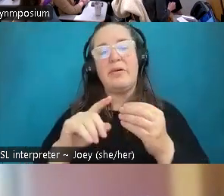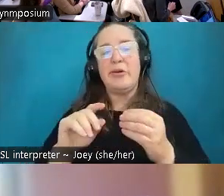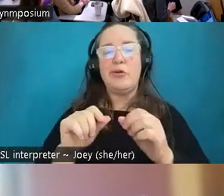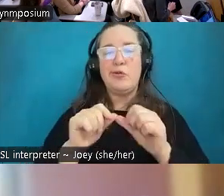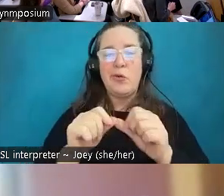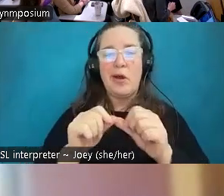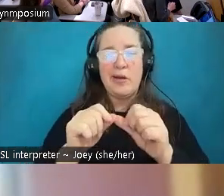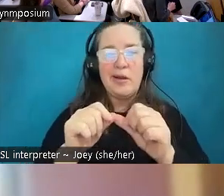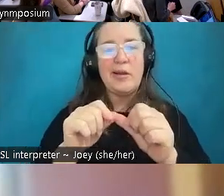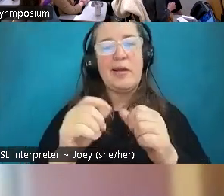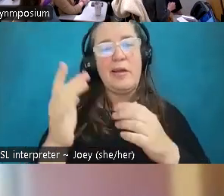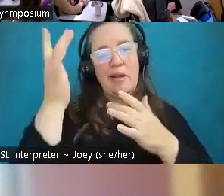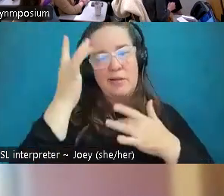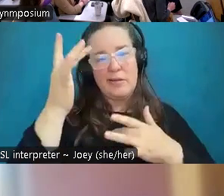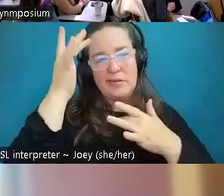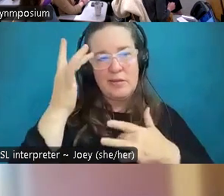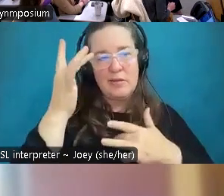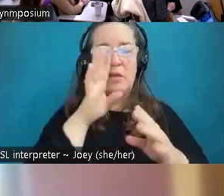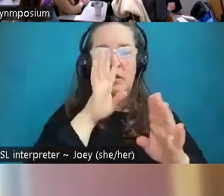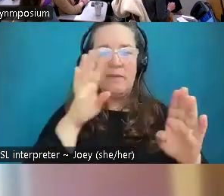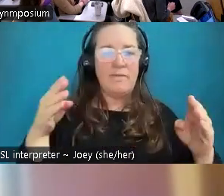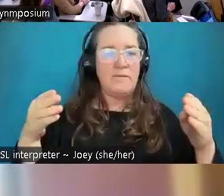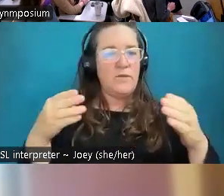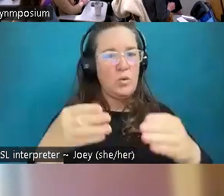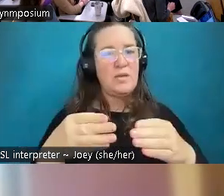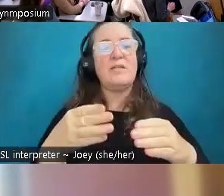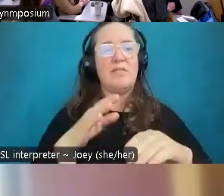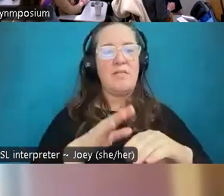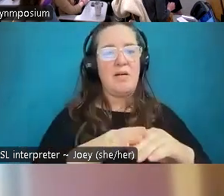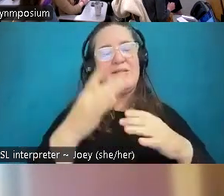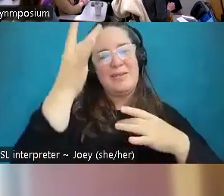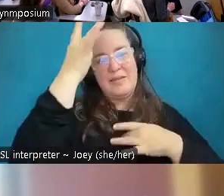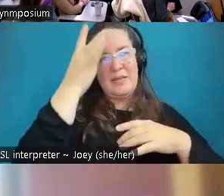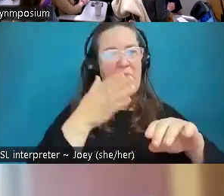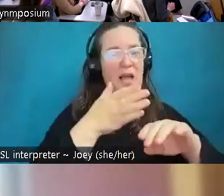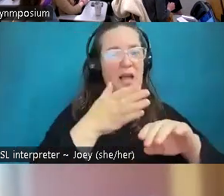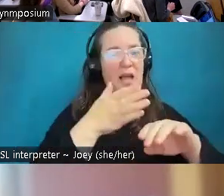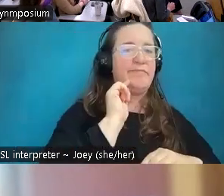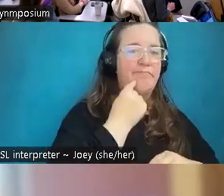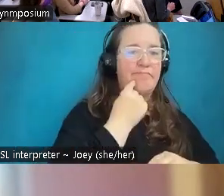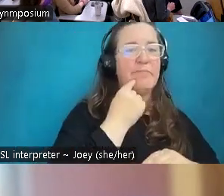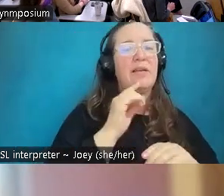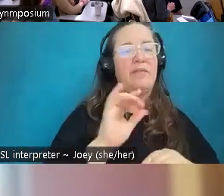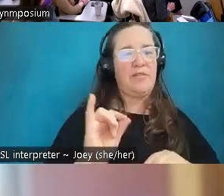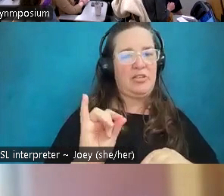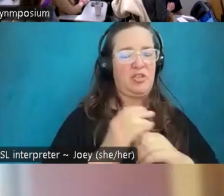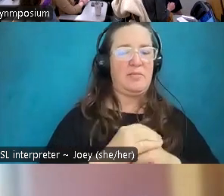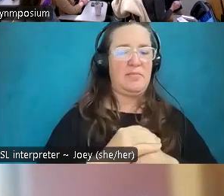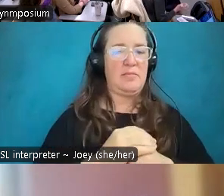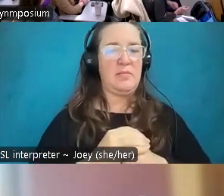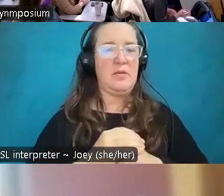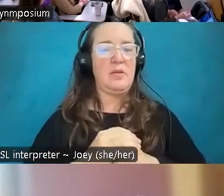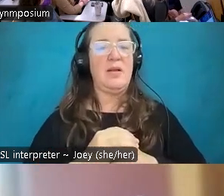the unexplained syndromic illnesses that follow acute infection. They decided against the use of post-acute